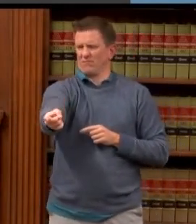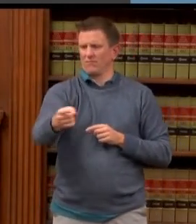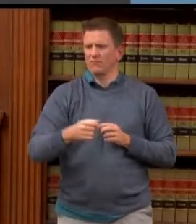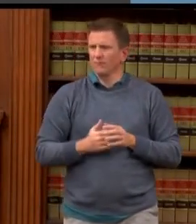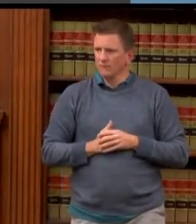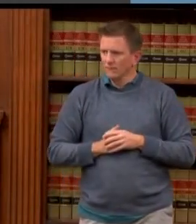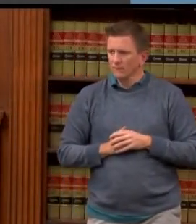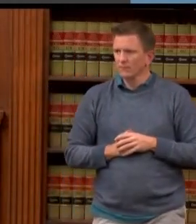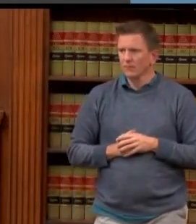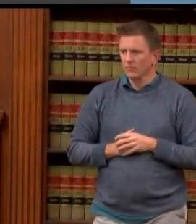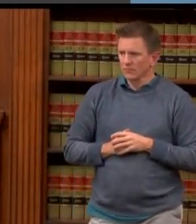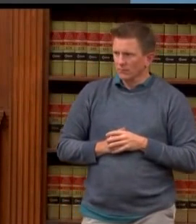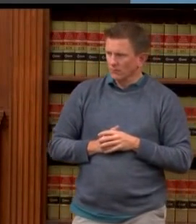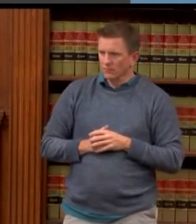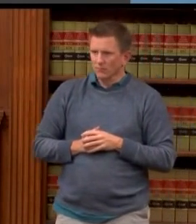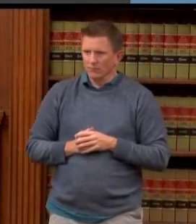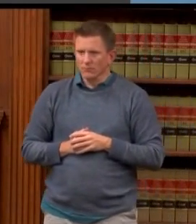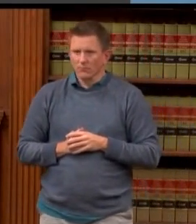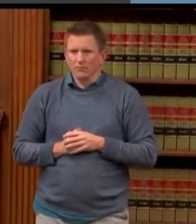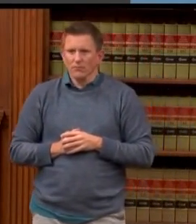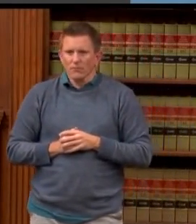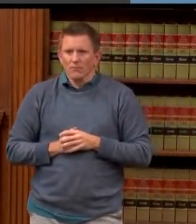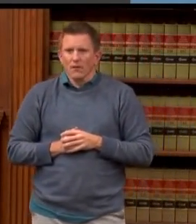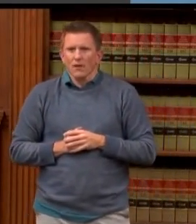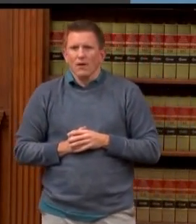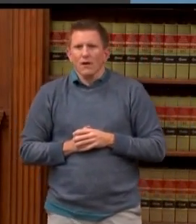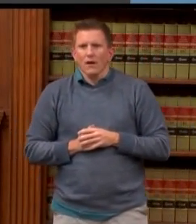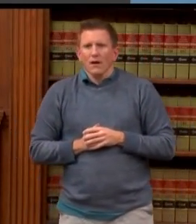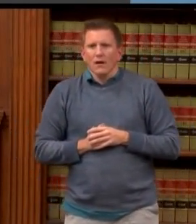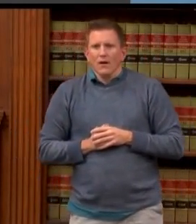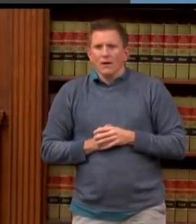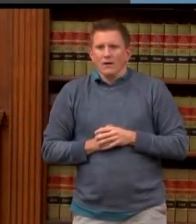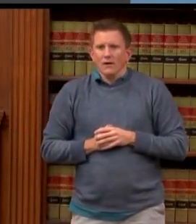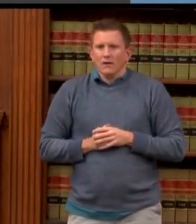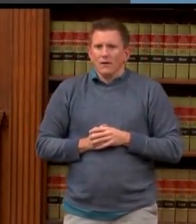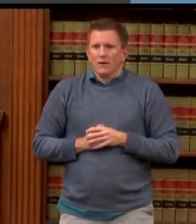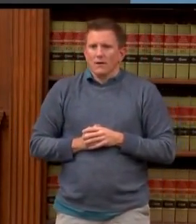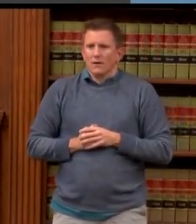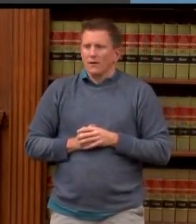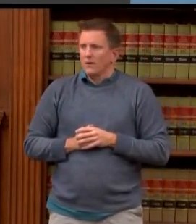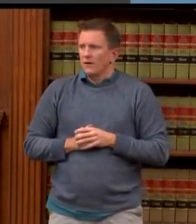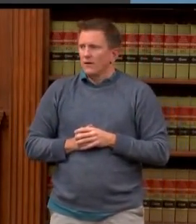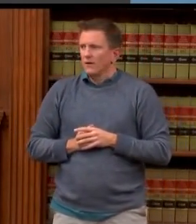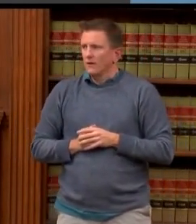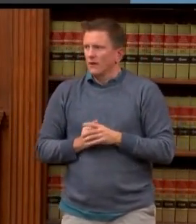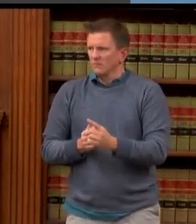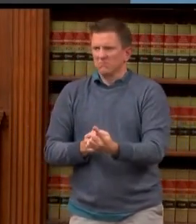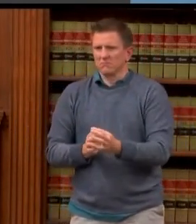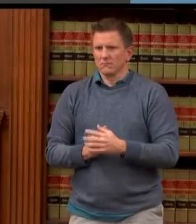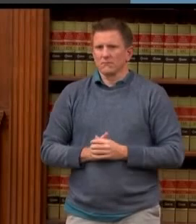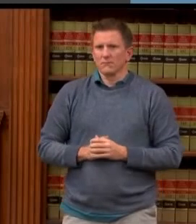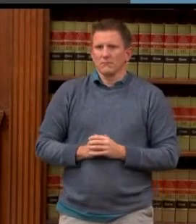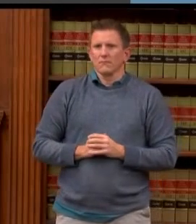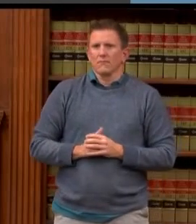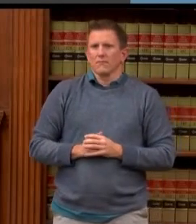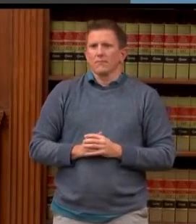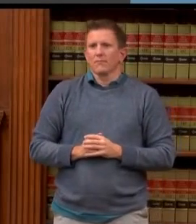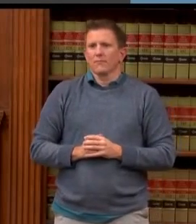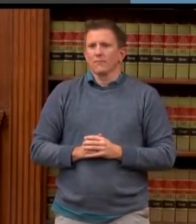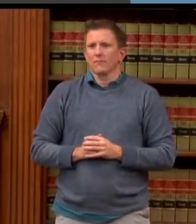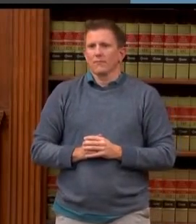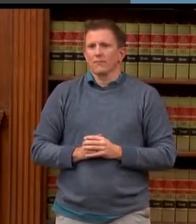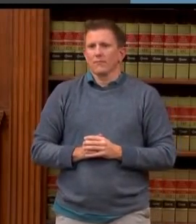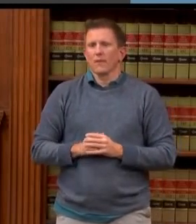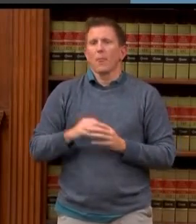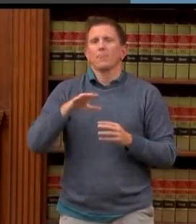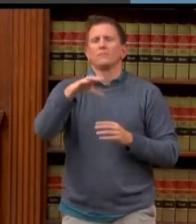Hi, Mayor. This is. Oh, sorry. Well, stop. We had someone. Denver Gazette. Keep going. Thank you. I guess I'm a little confused about if it's a requirement